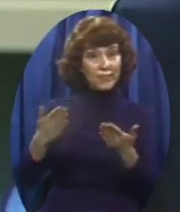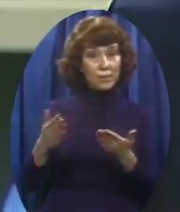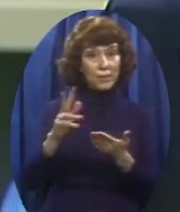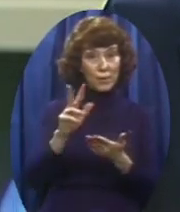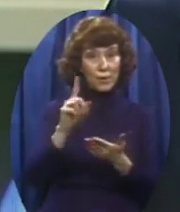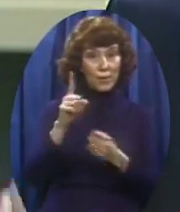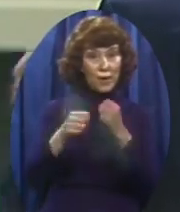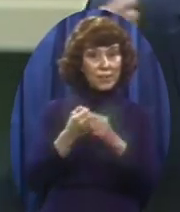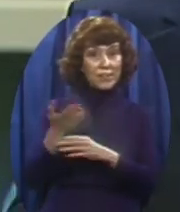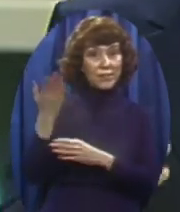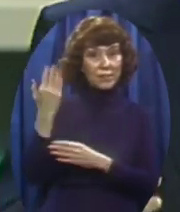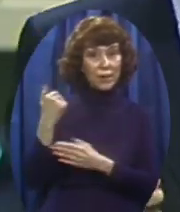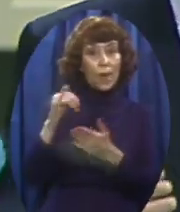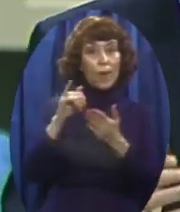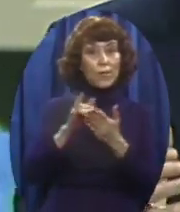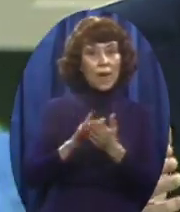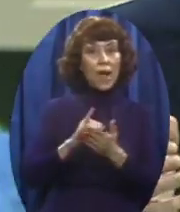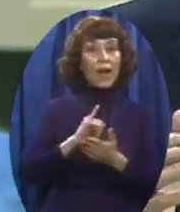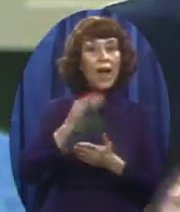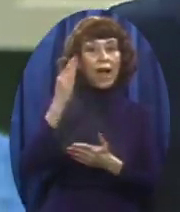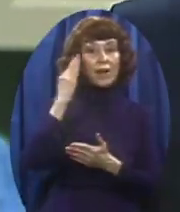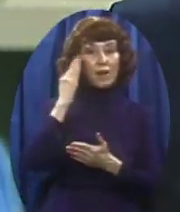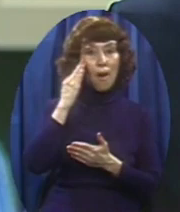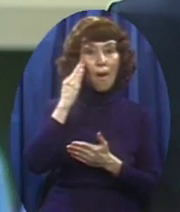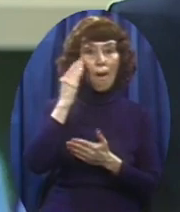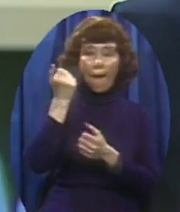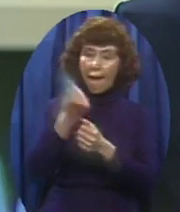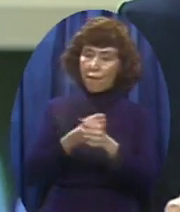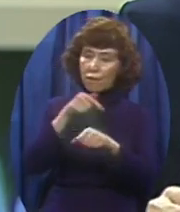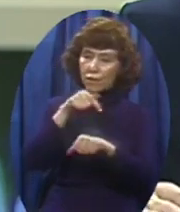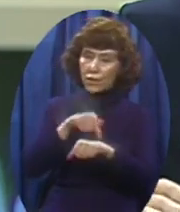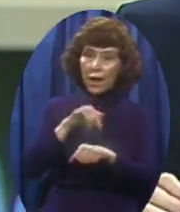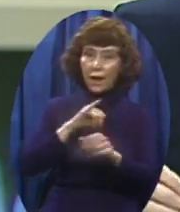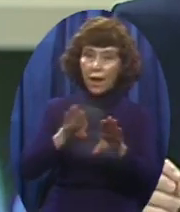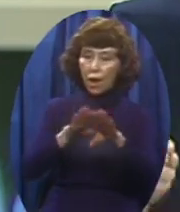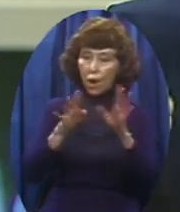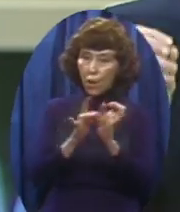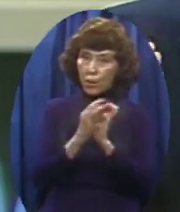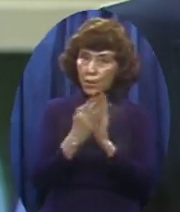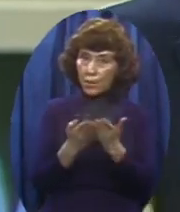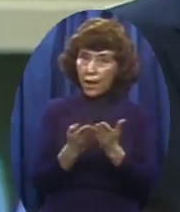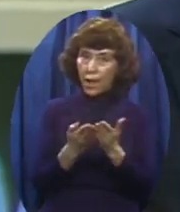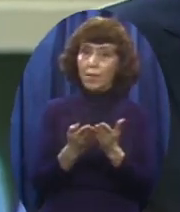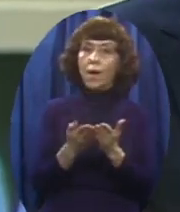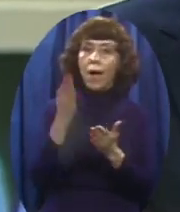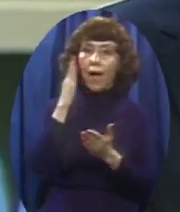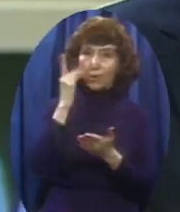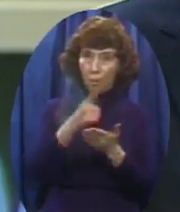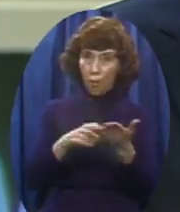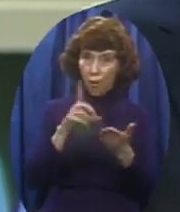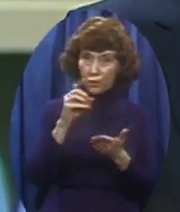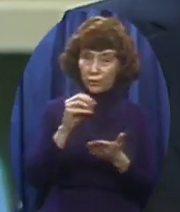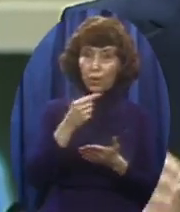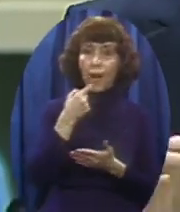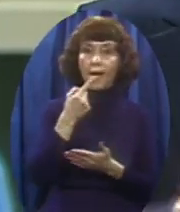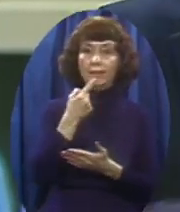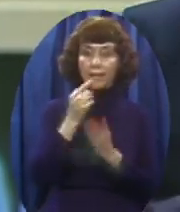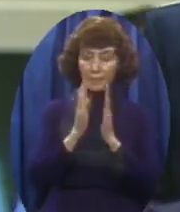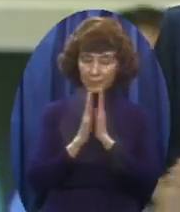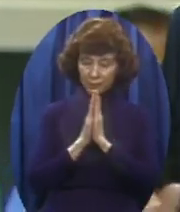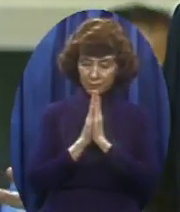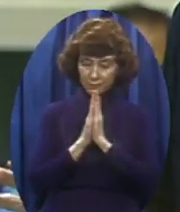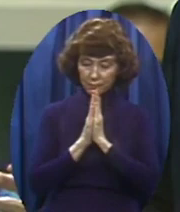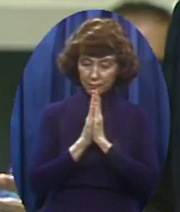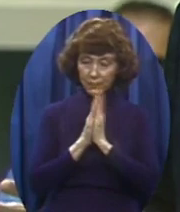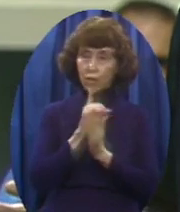Bible. Every time I open the Bible, I softly and quietly say, Lord, teach it to me. You wrote it.